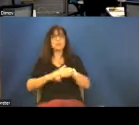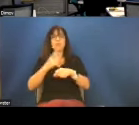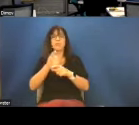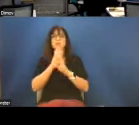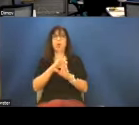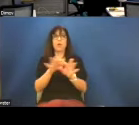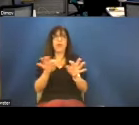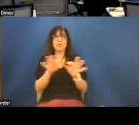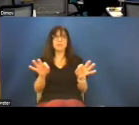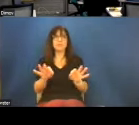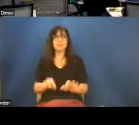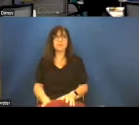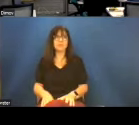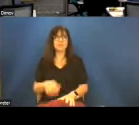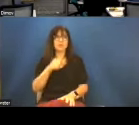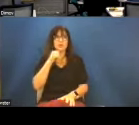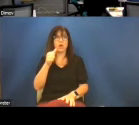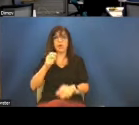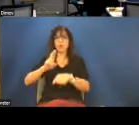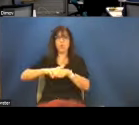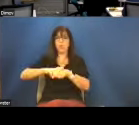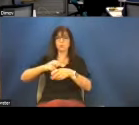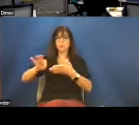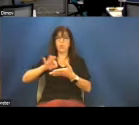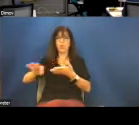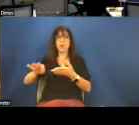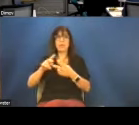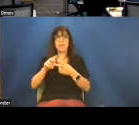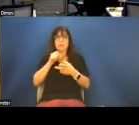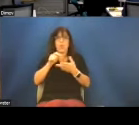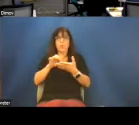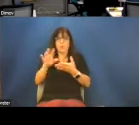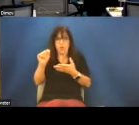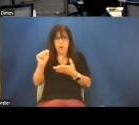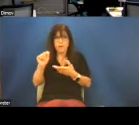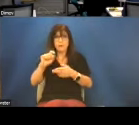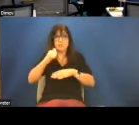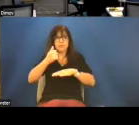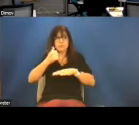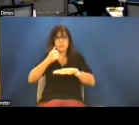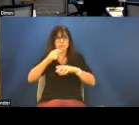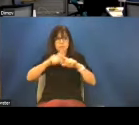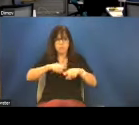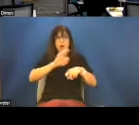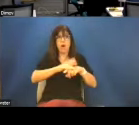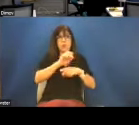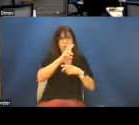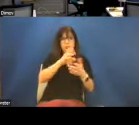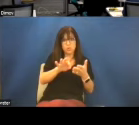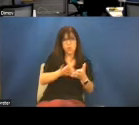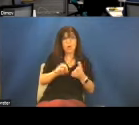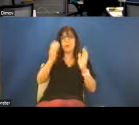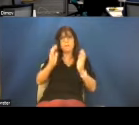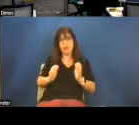spoken language. It's normed for spoken language. You're not gonna get a normed score, so either don't score it and you go based off the raw score and compare that from year to